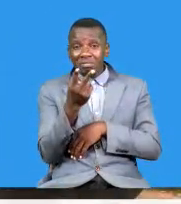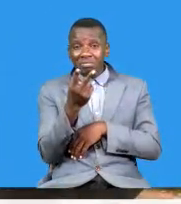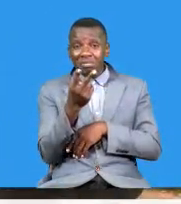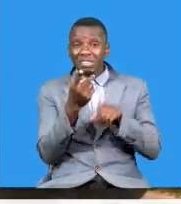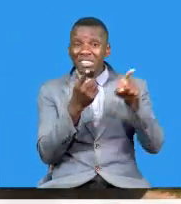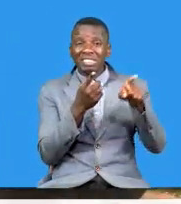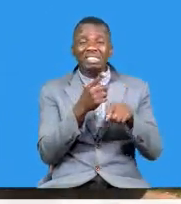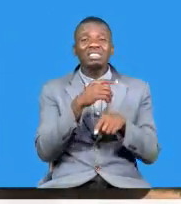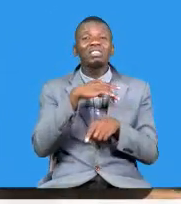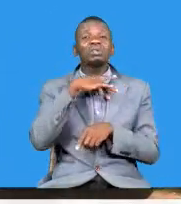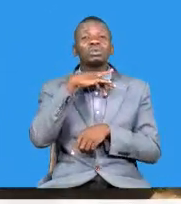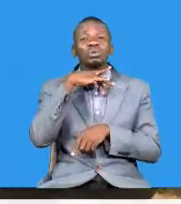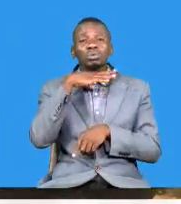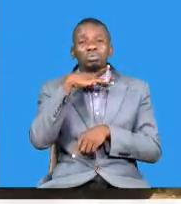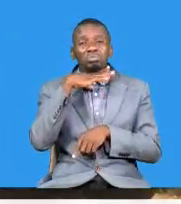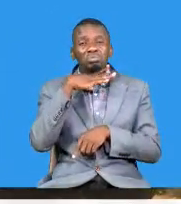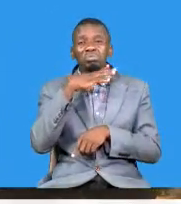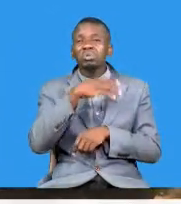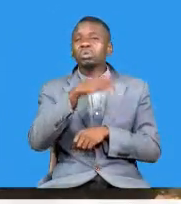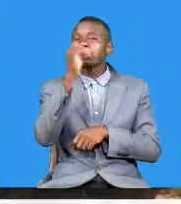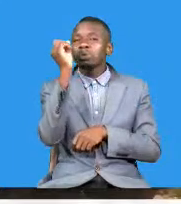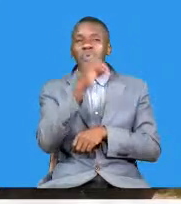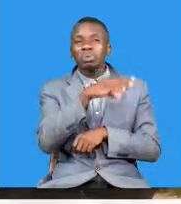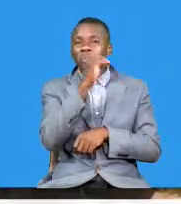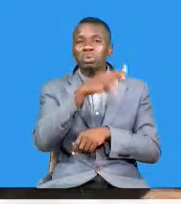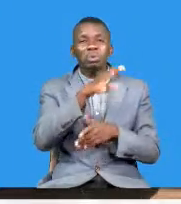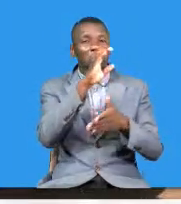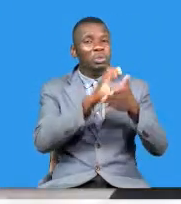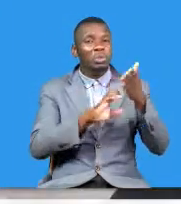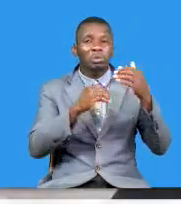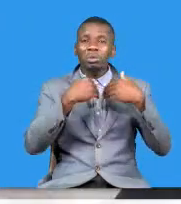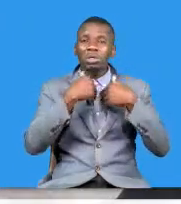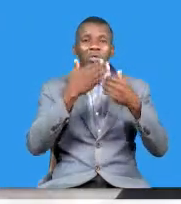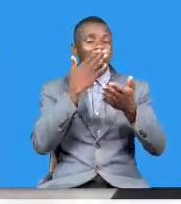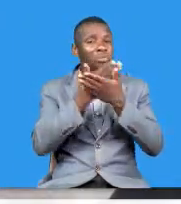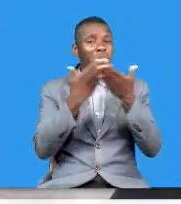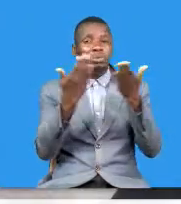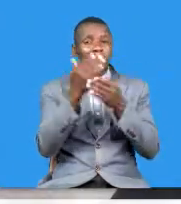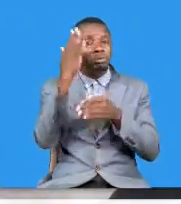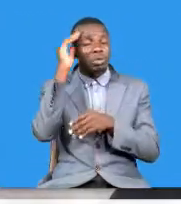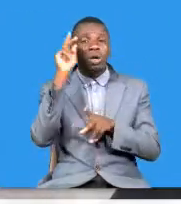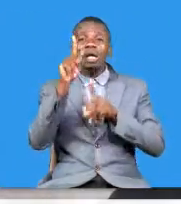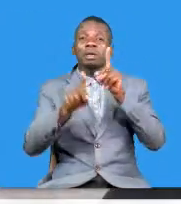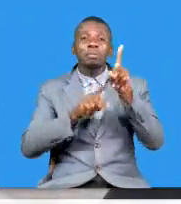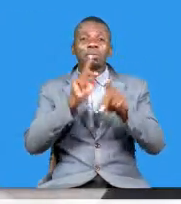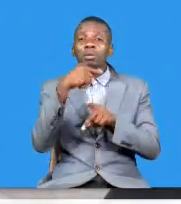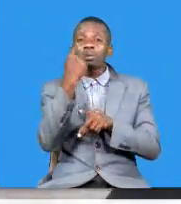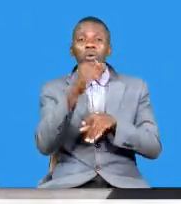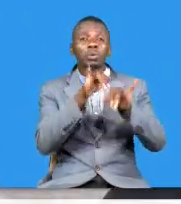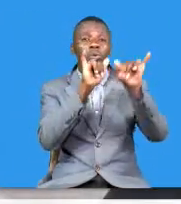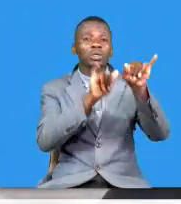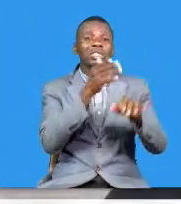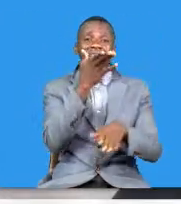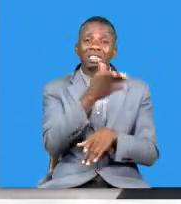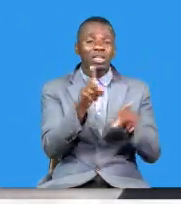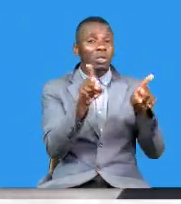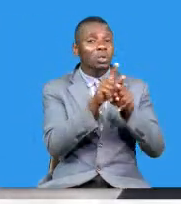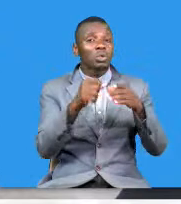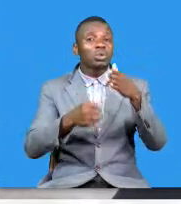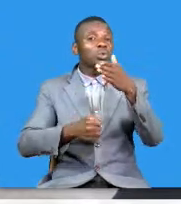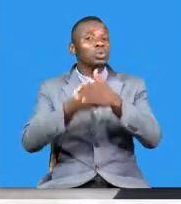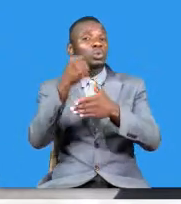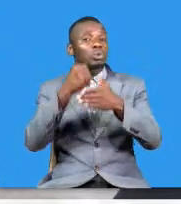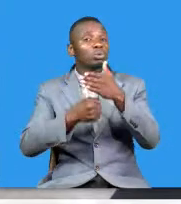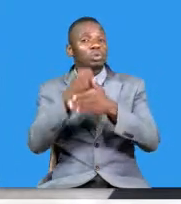site hasn't been in order, to the fact that us residents of here, as well as us shop owners or people who